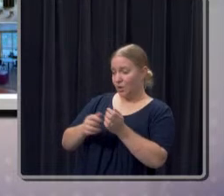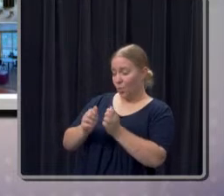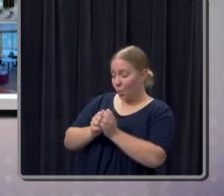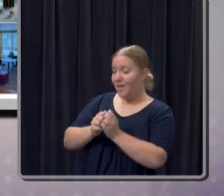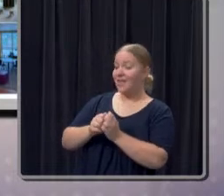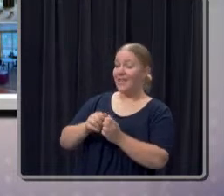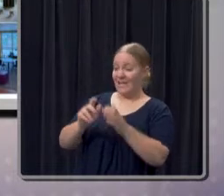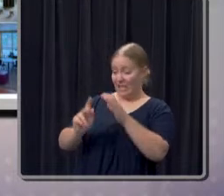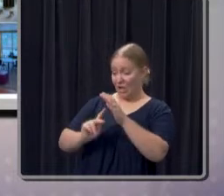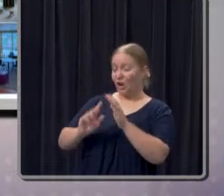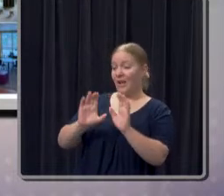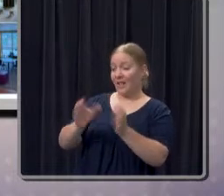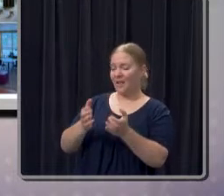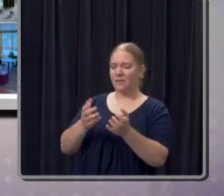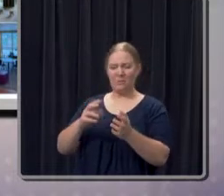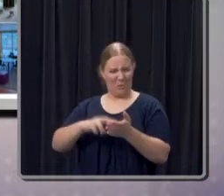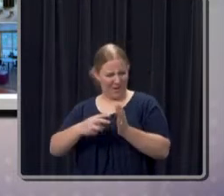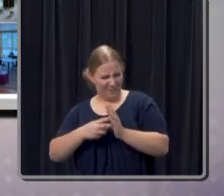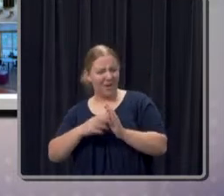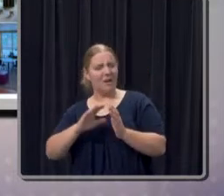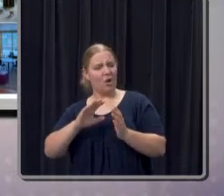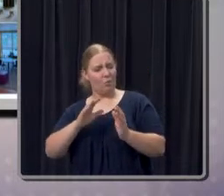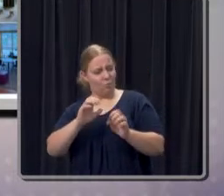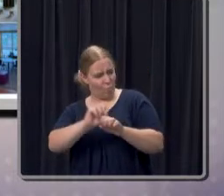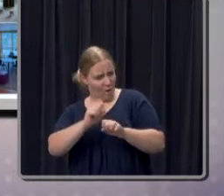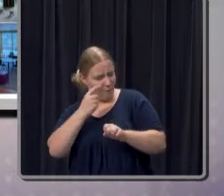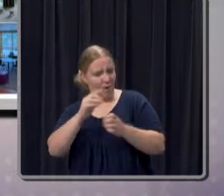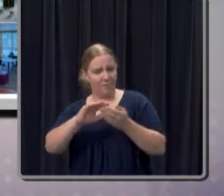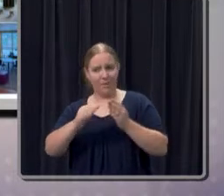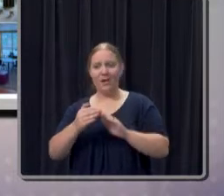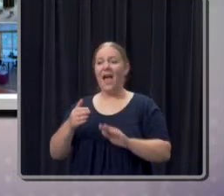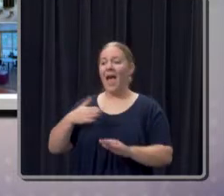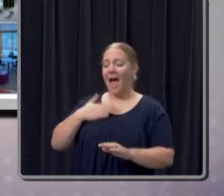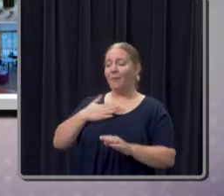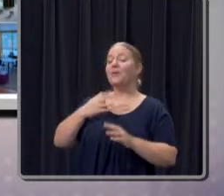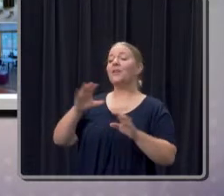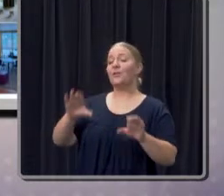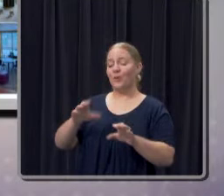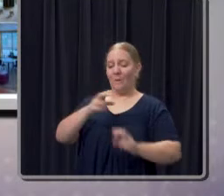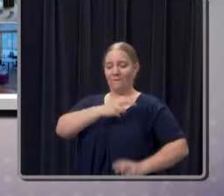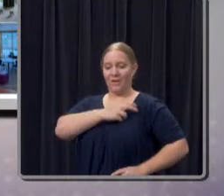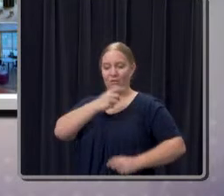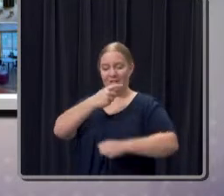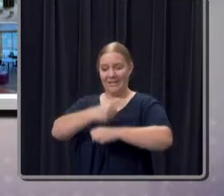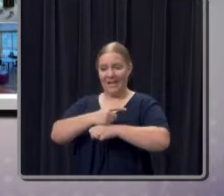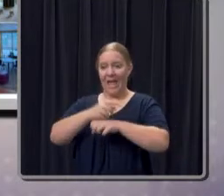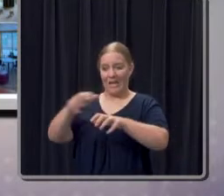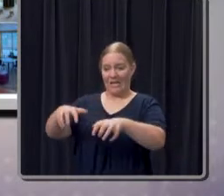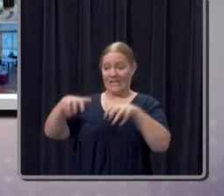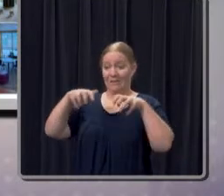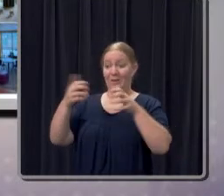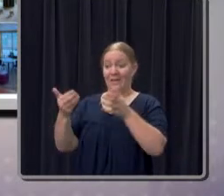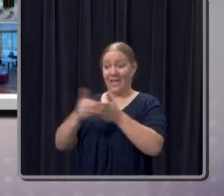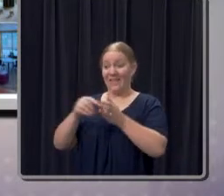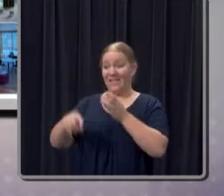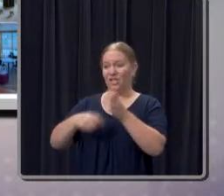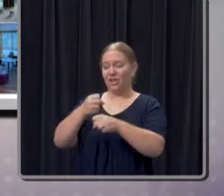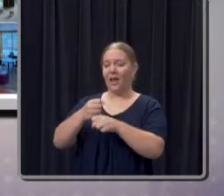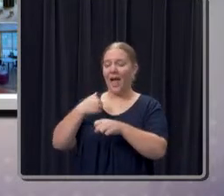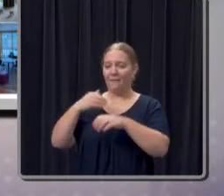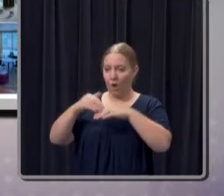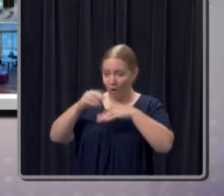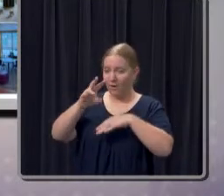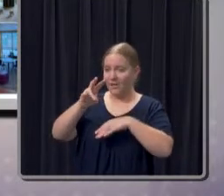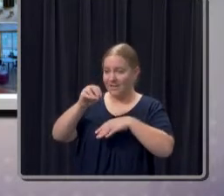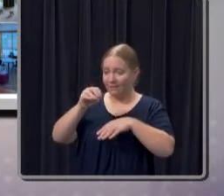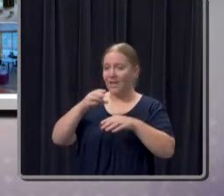worker. We're happy to reboot our Veterans Day Assembly this year and had over 70 veterans from the